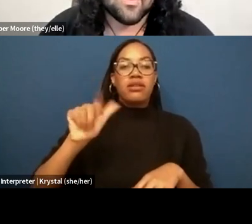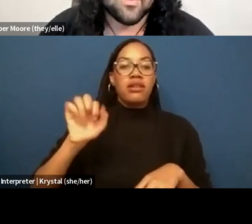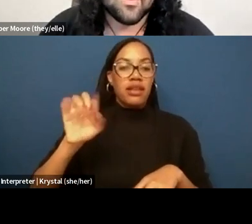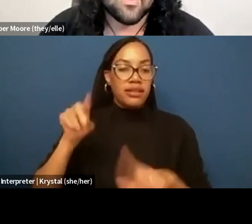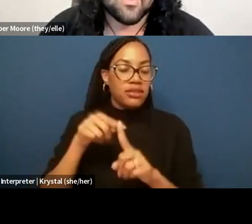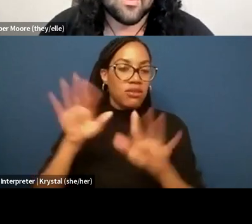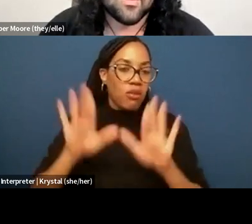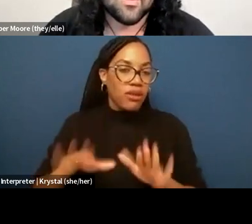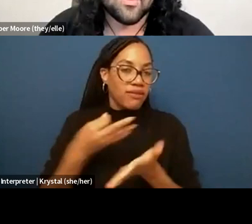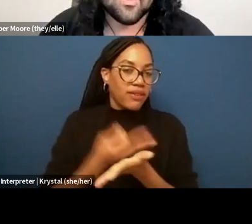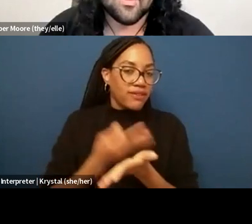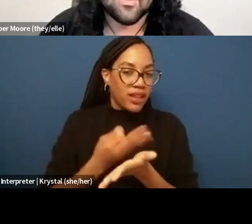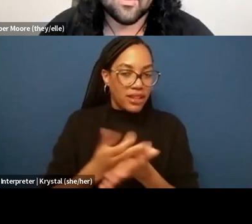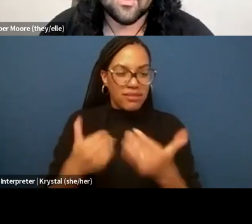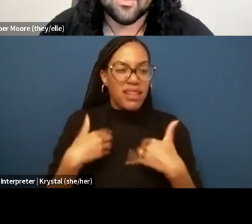their resources.